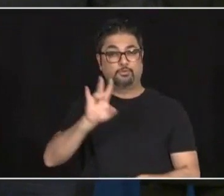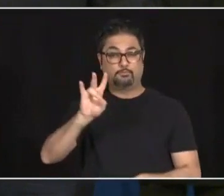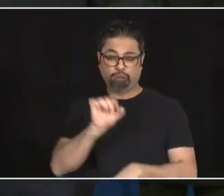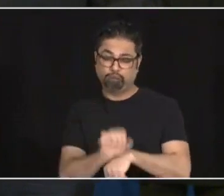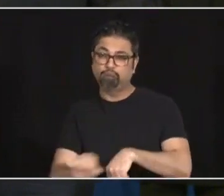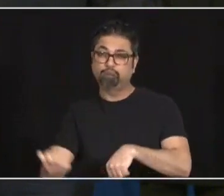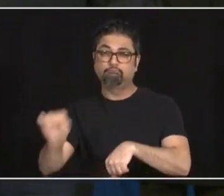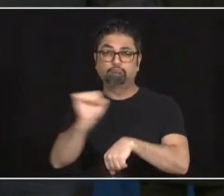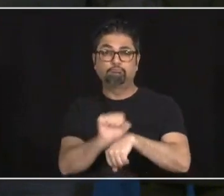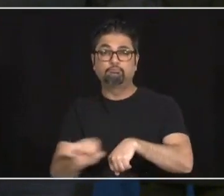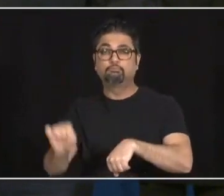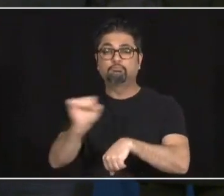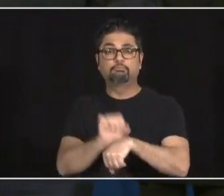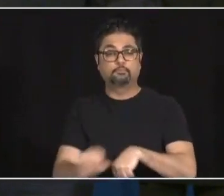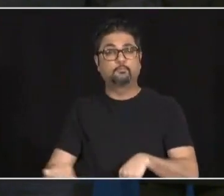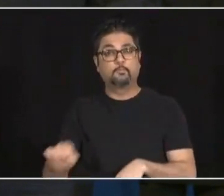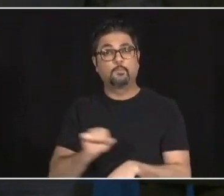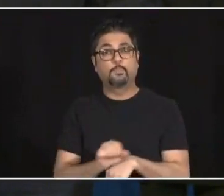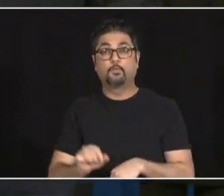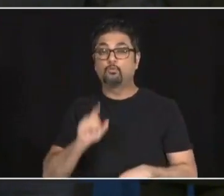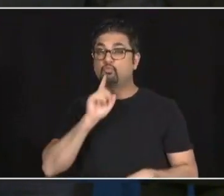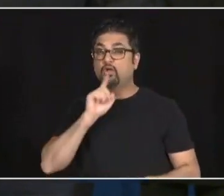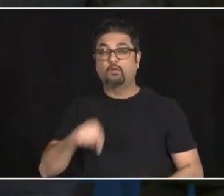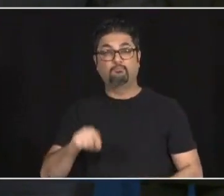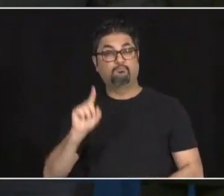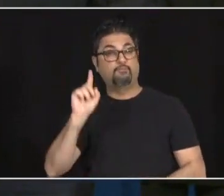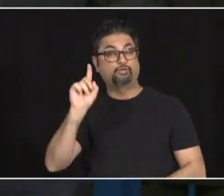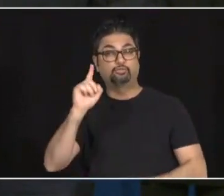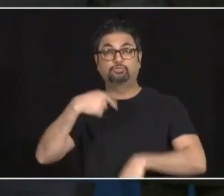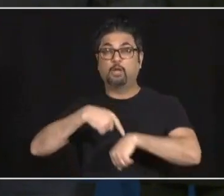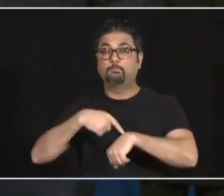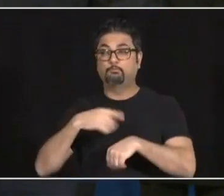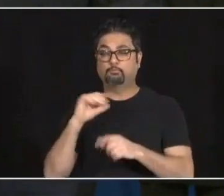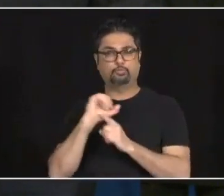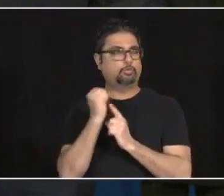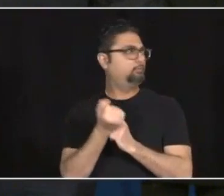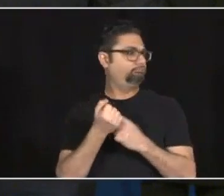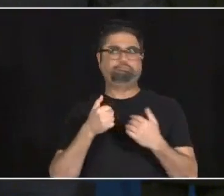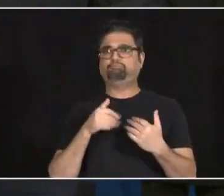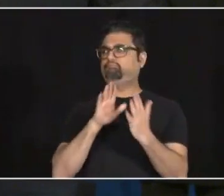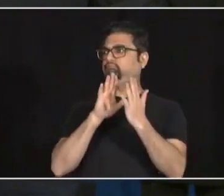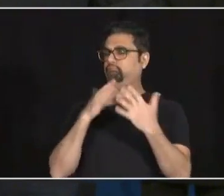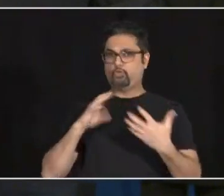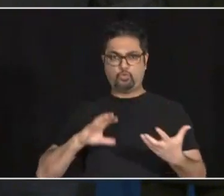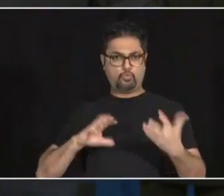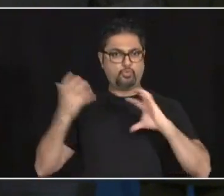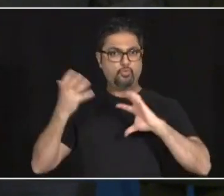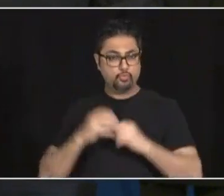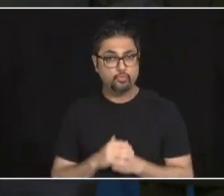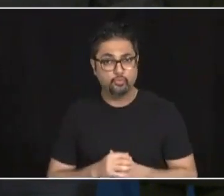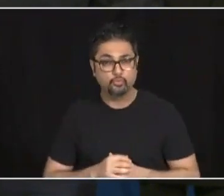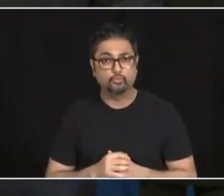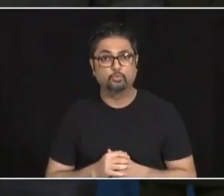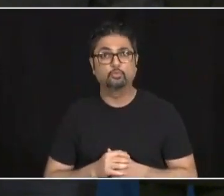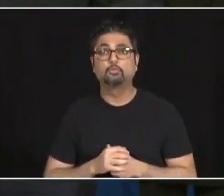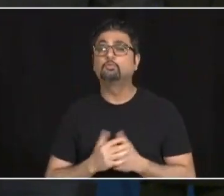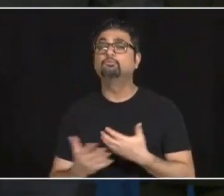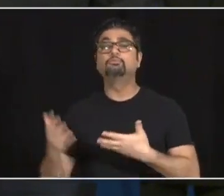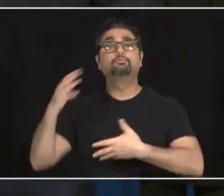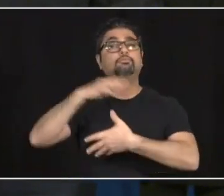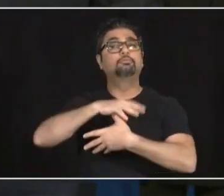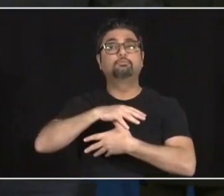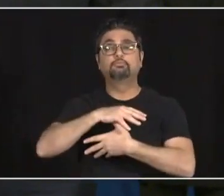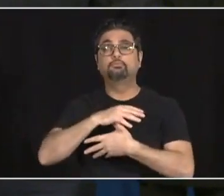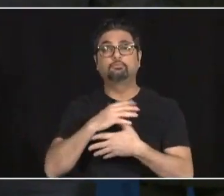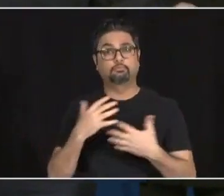Throughout this unprecedented crisis, we have remained focused on one thing: protecting the health and well-being of